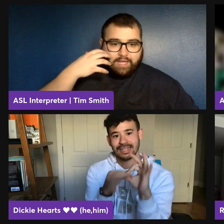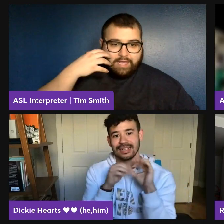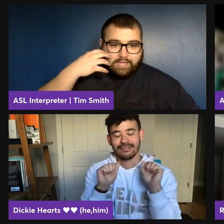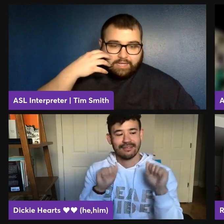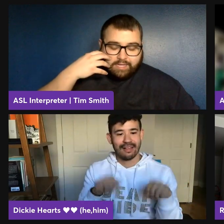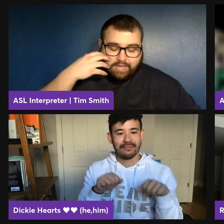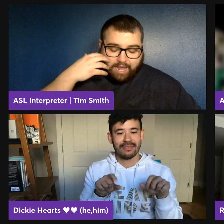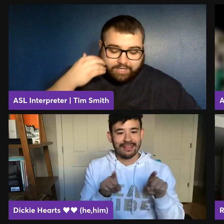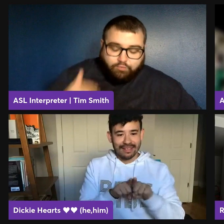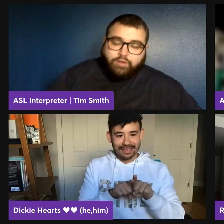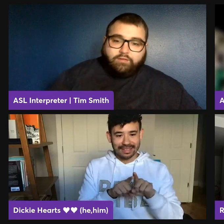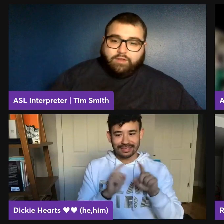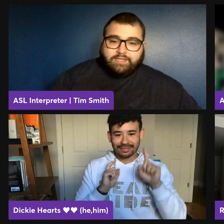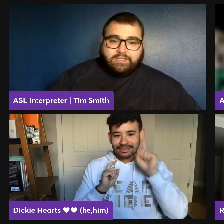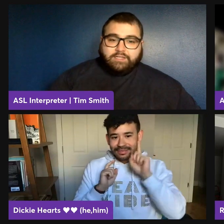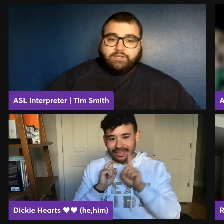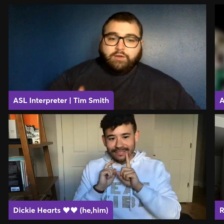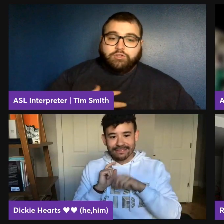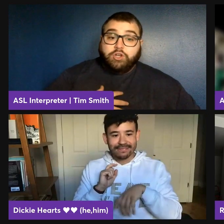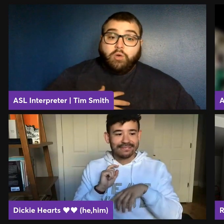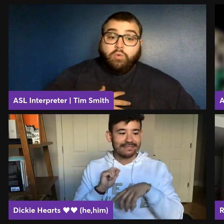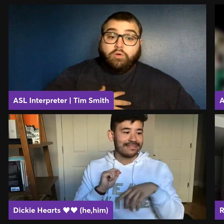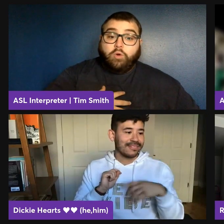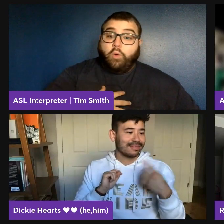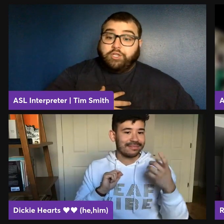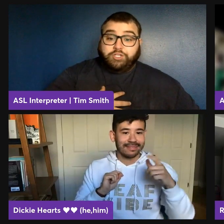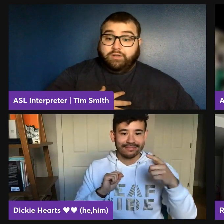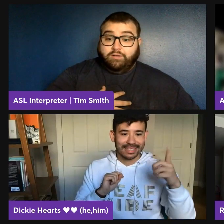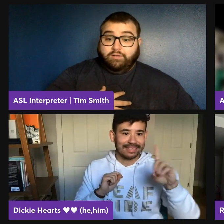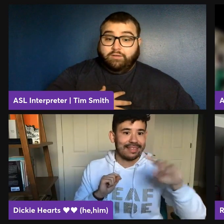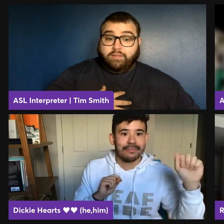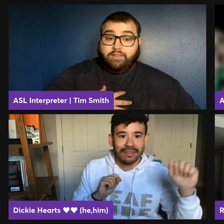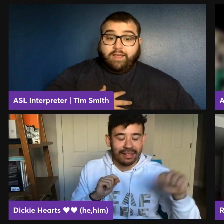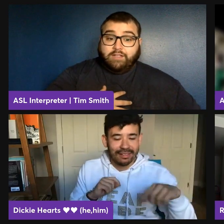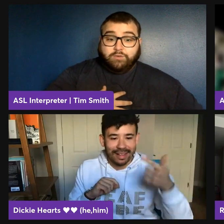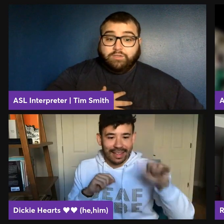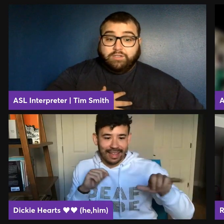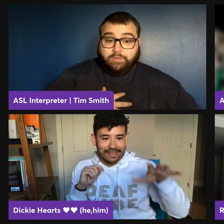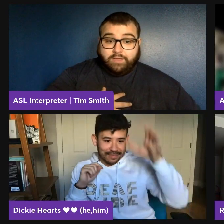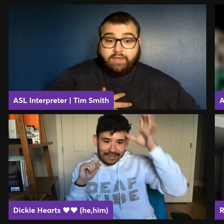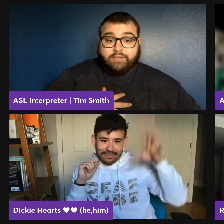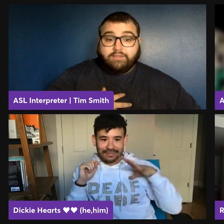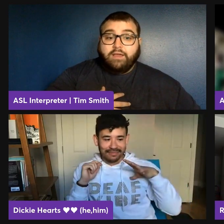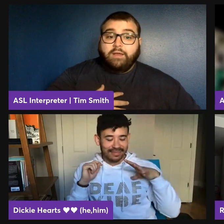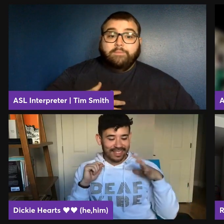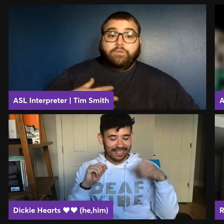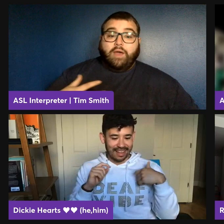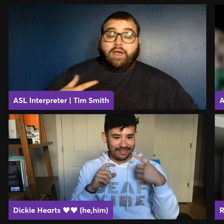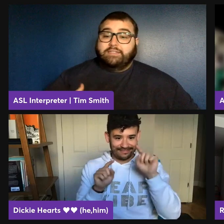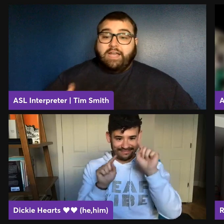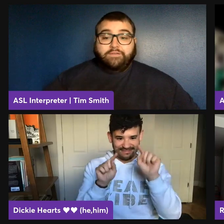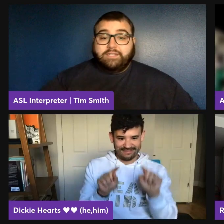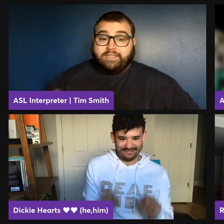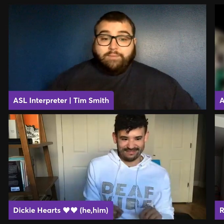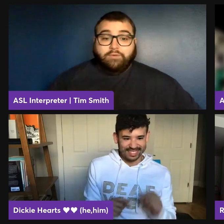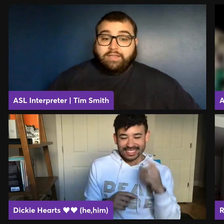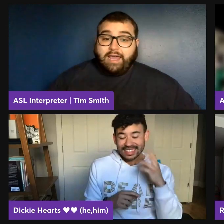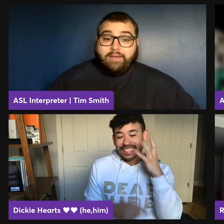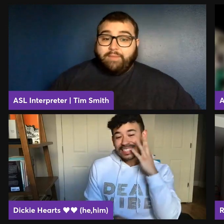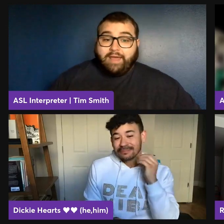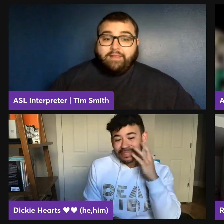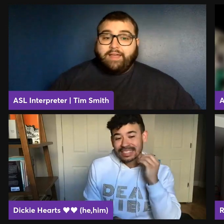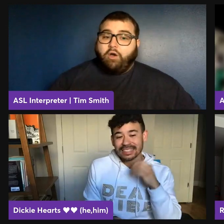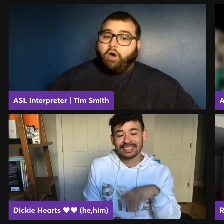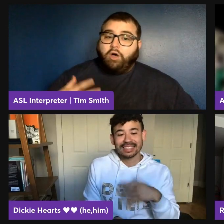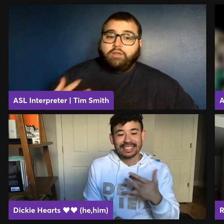like, I can really relate to this. So there was no question that the answer wasn't going to be yes. You know, as a deaf, disabled,